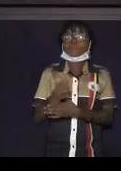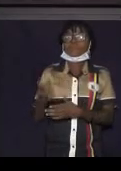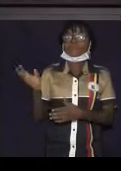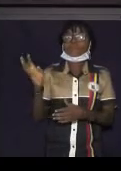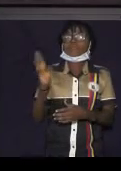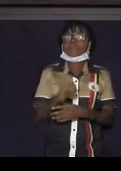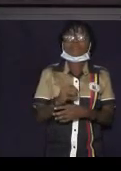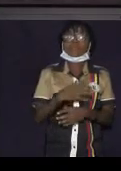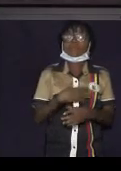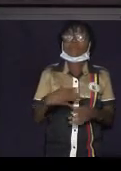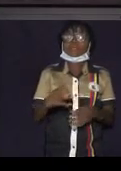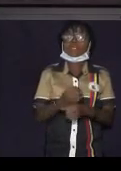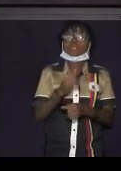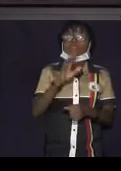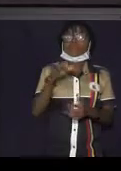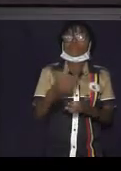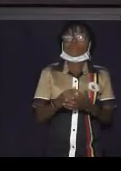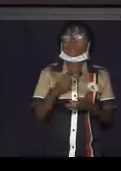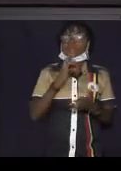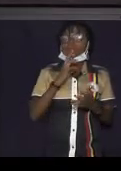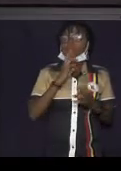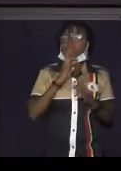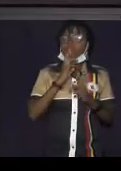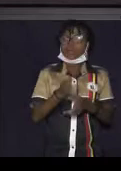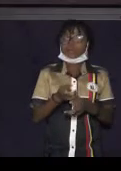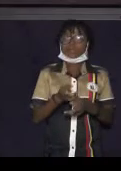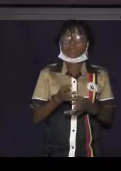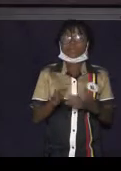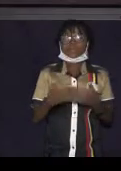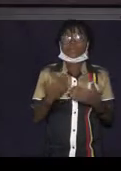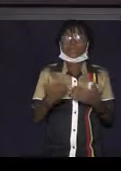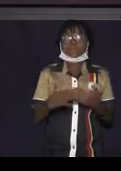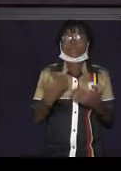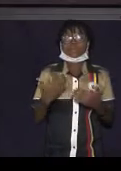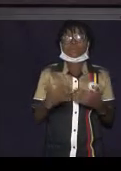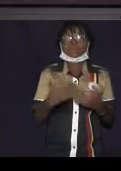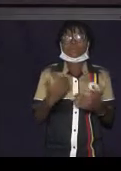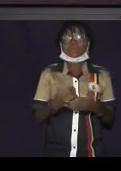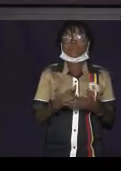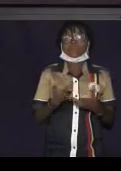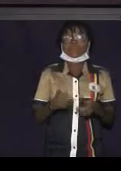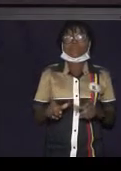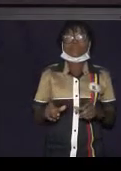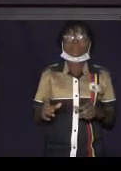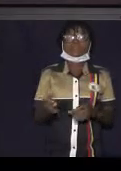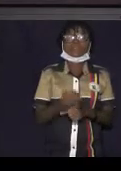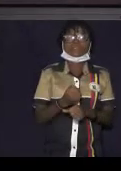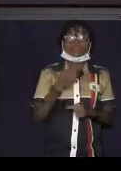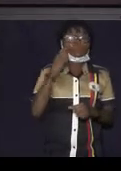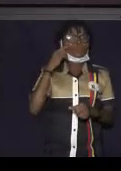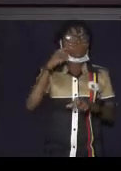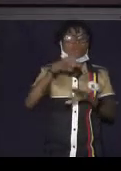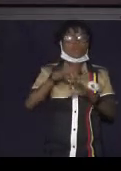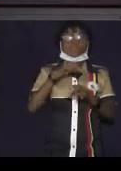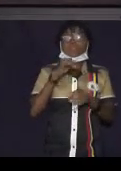variable, and you will get your answer. Easy peasy, my friend. Let's take a look at another